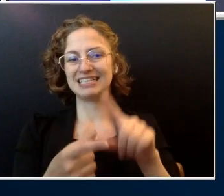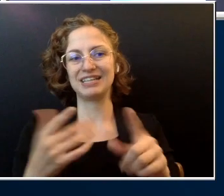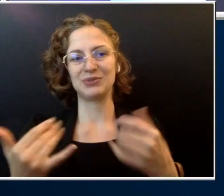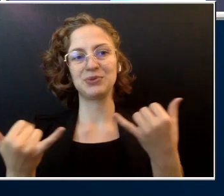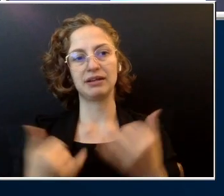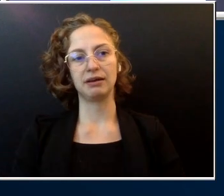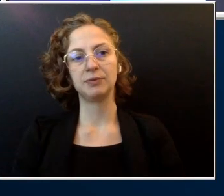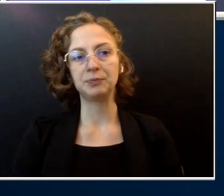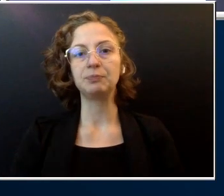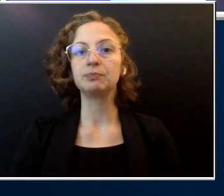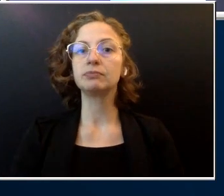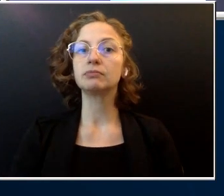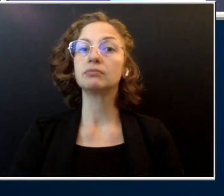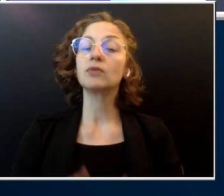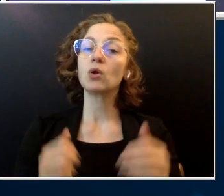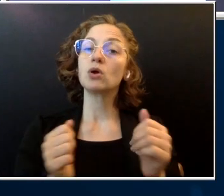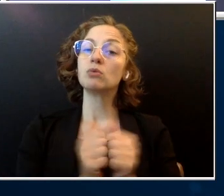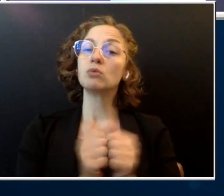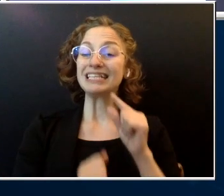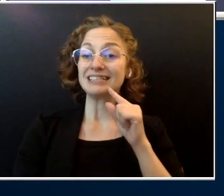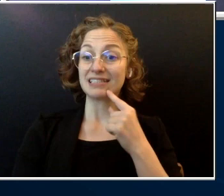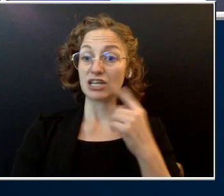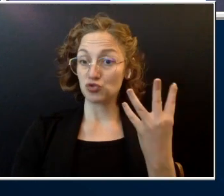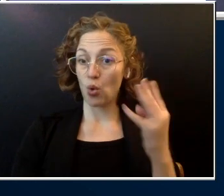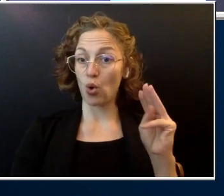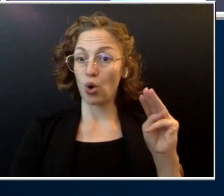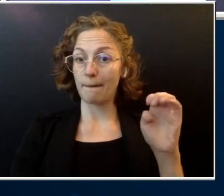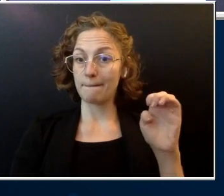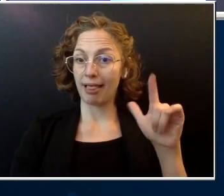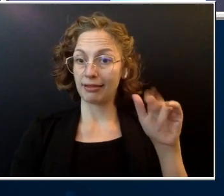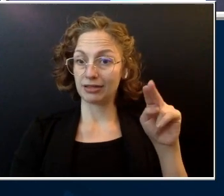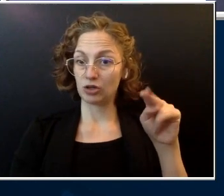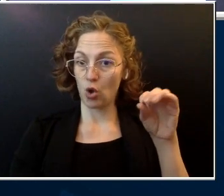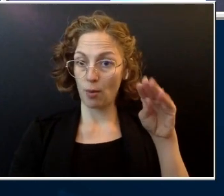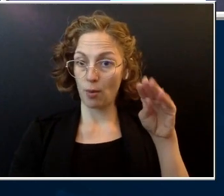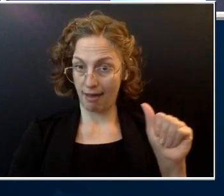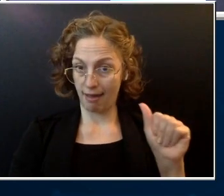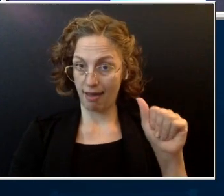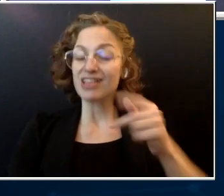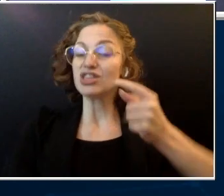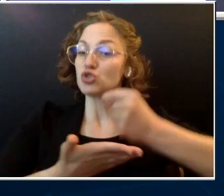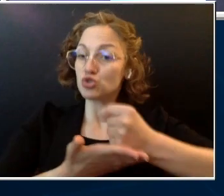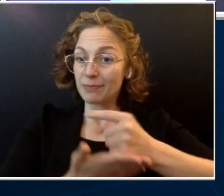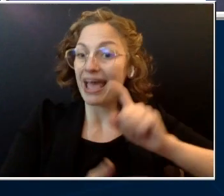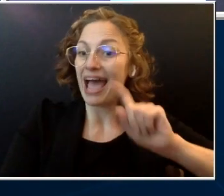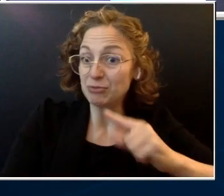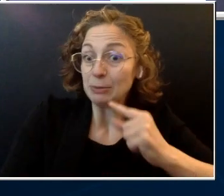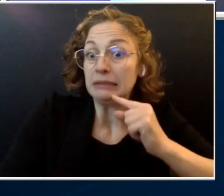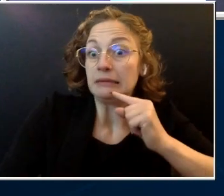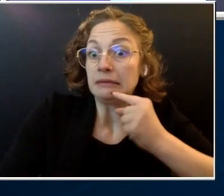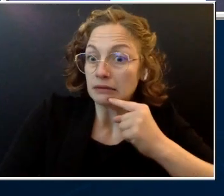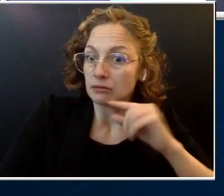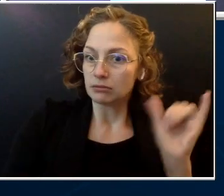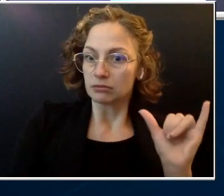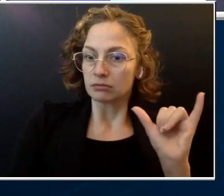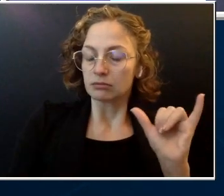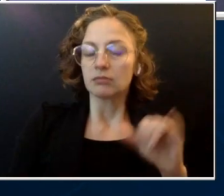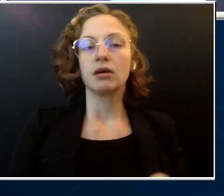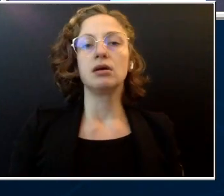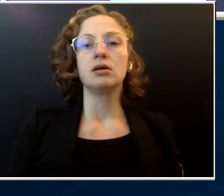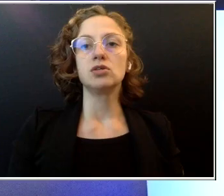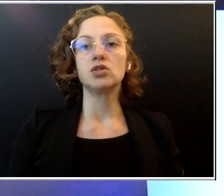4 melanoma, the treatment has to be aggressive, I understand. Mm-hmm. You were able to get Tim into a clinical